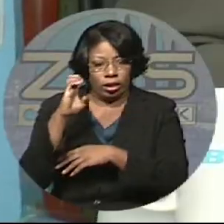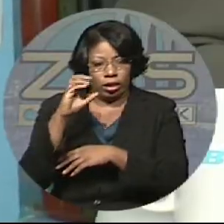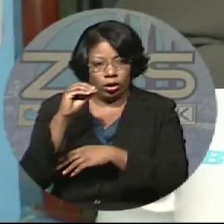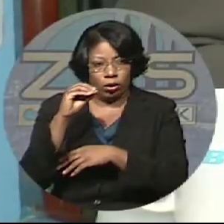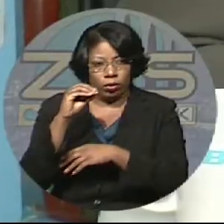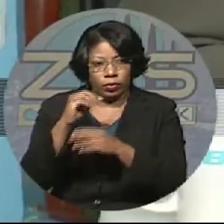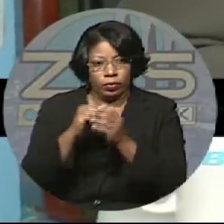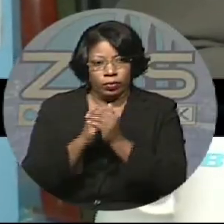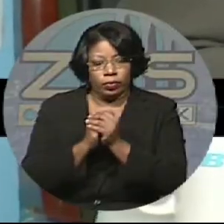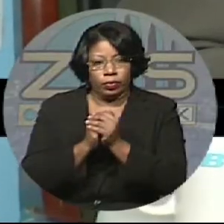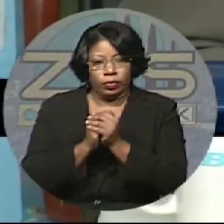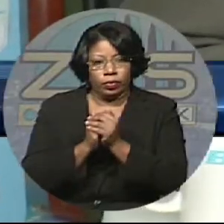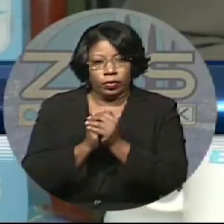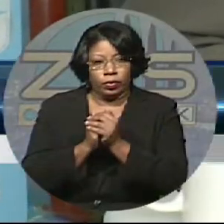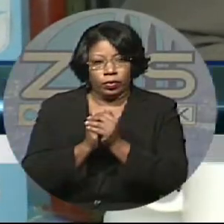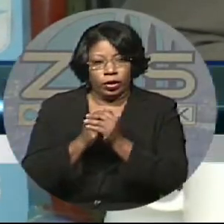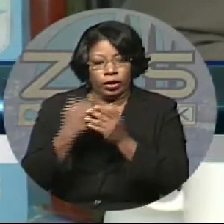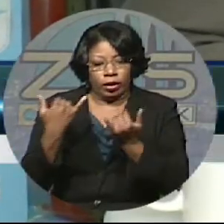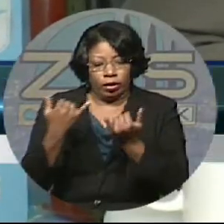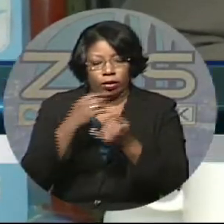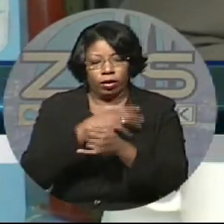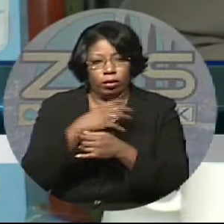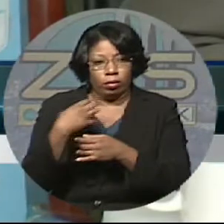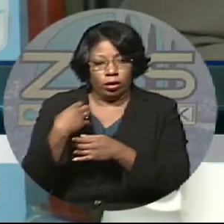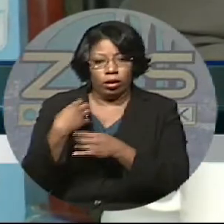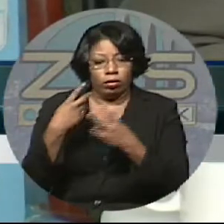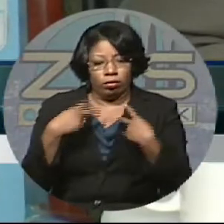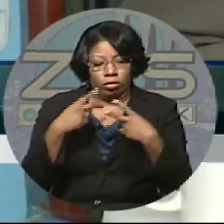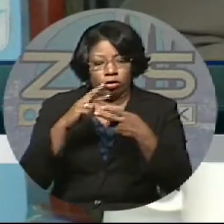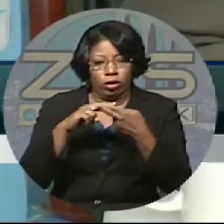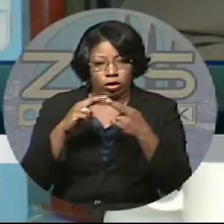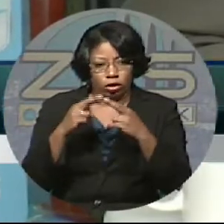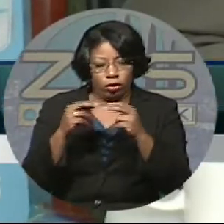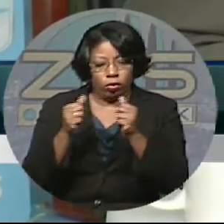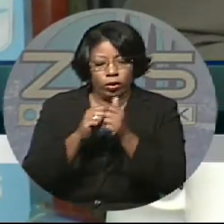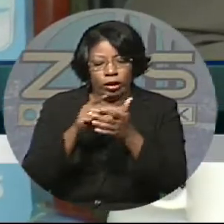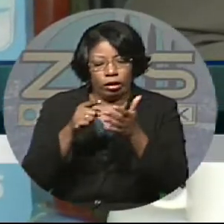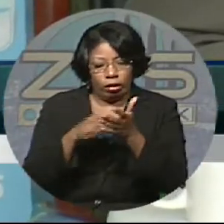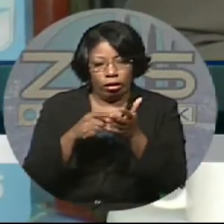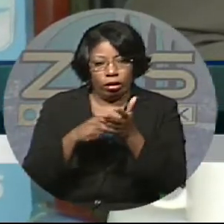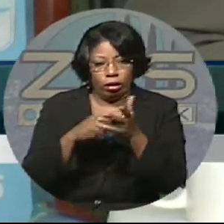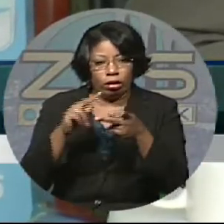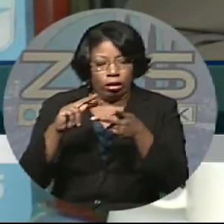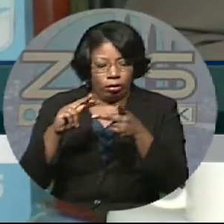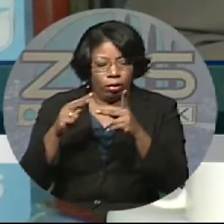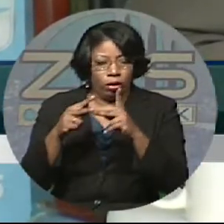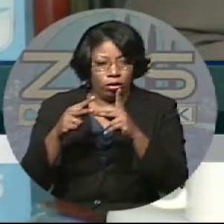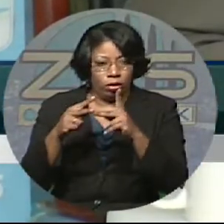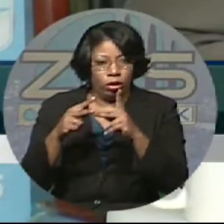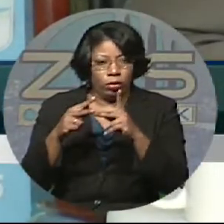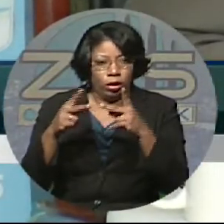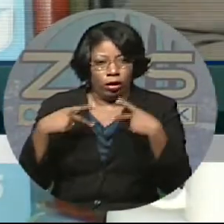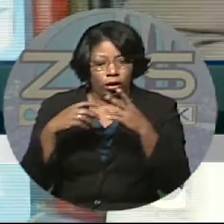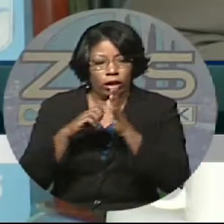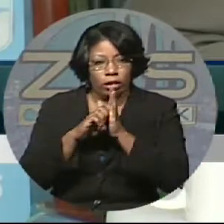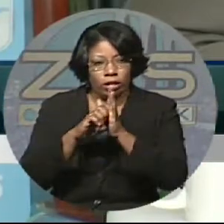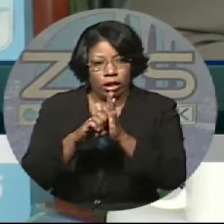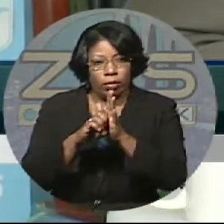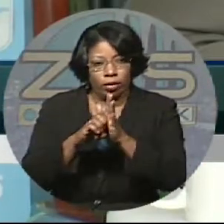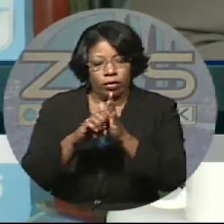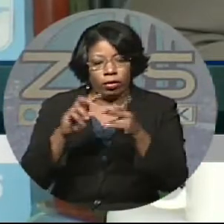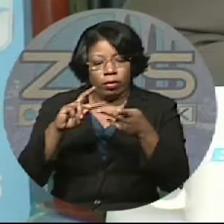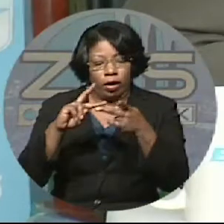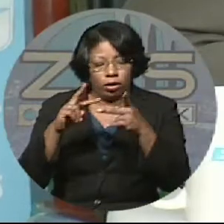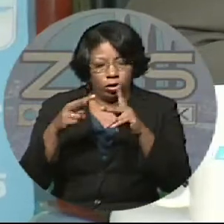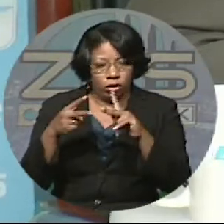The local organizing committee has developed a relationship with this partner that we are convinced serves as an example of the type of